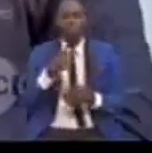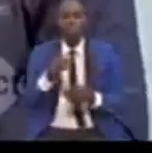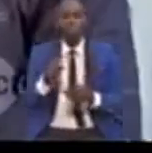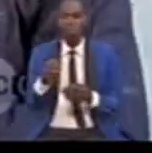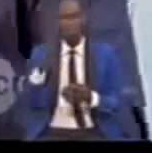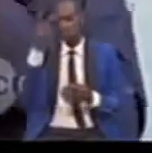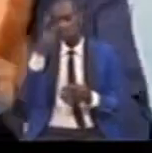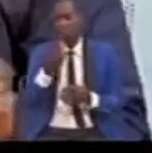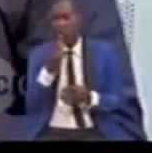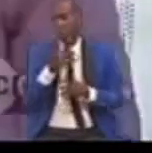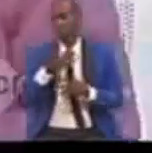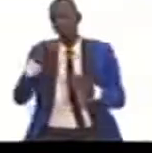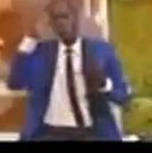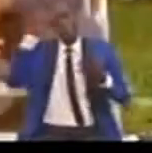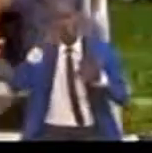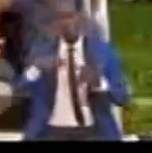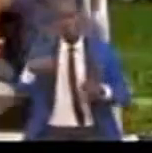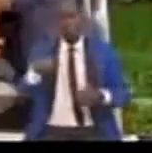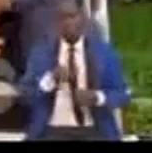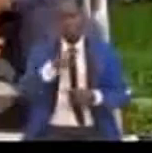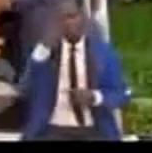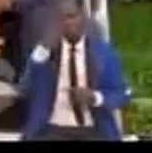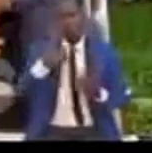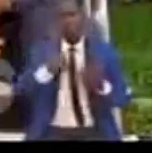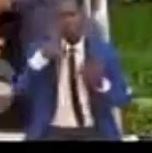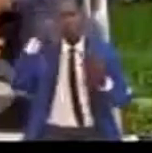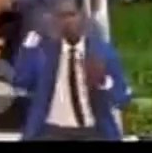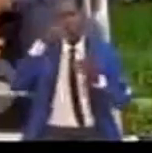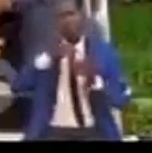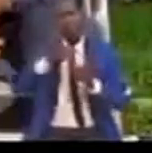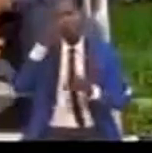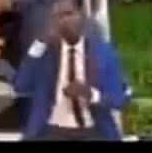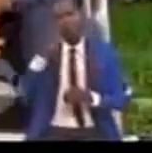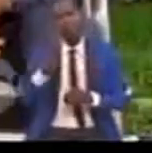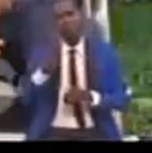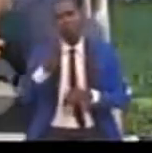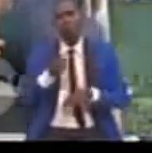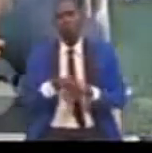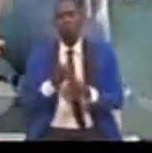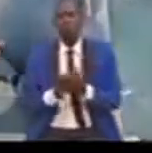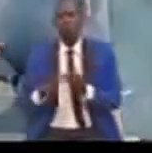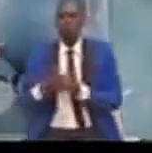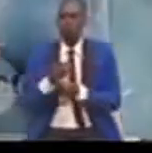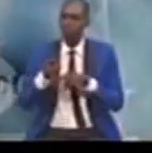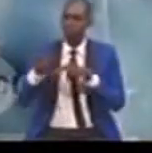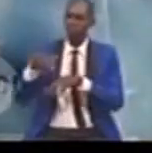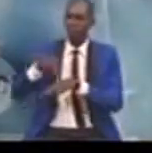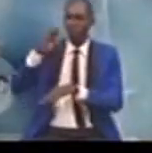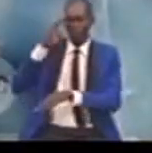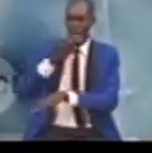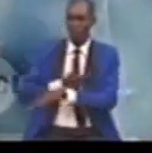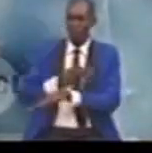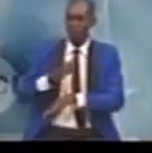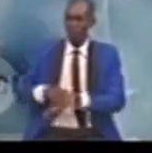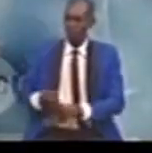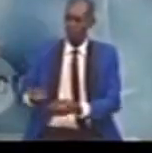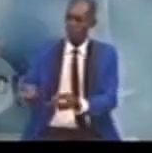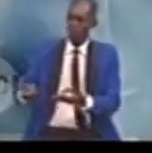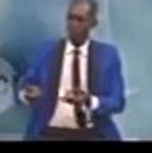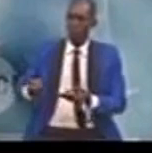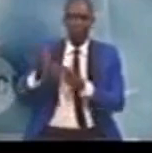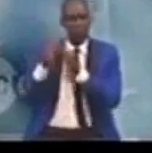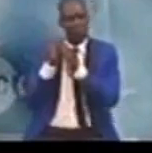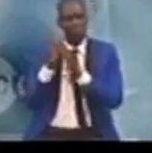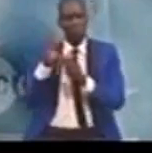But we have hope in God. On that day, when I looked my son on a sick bed and the doctor said